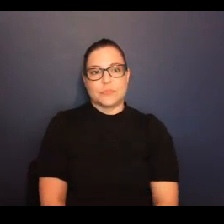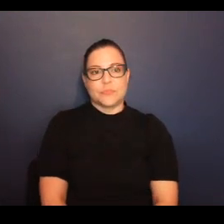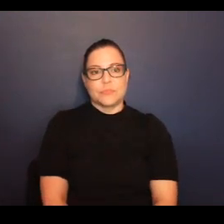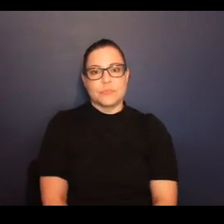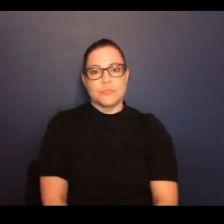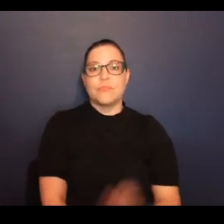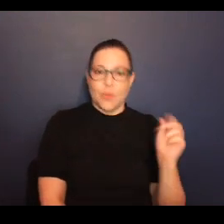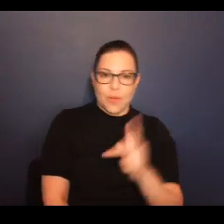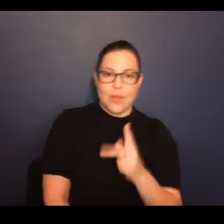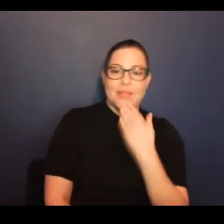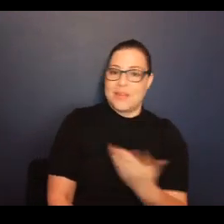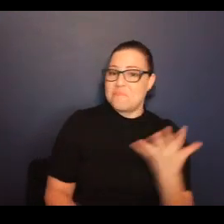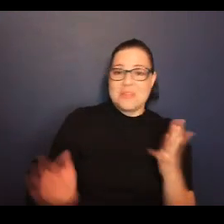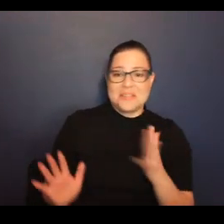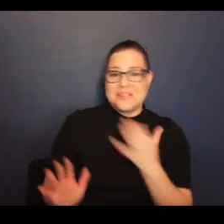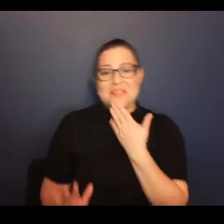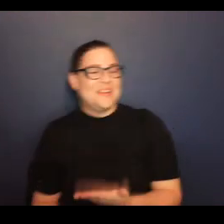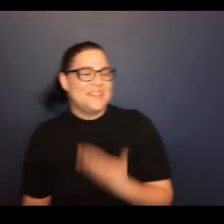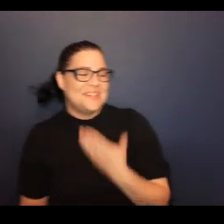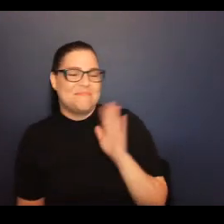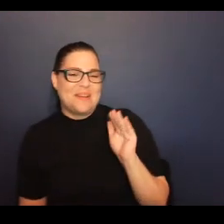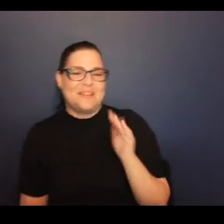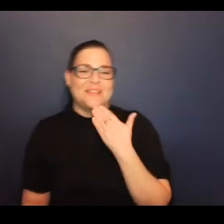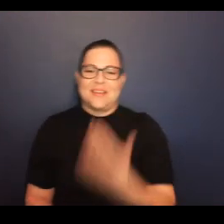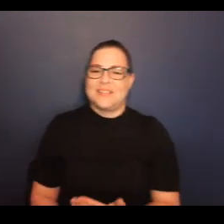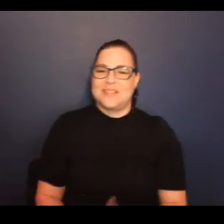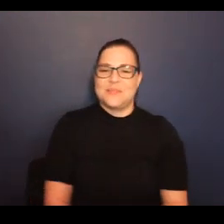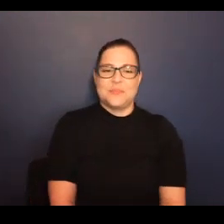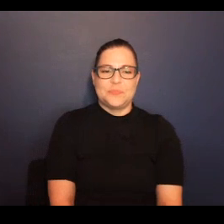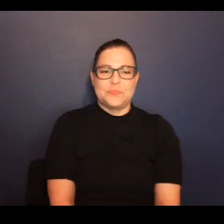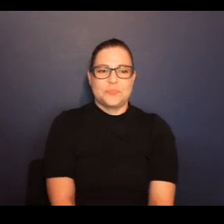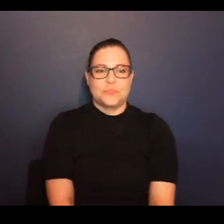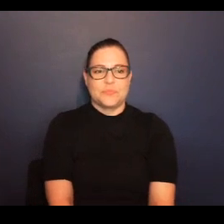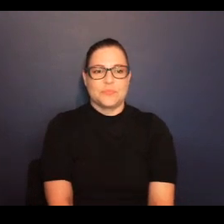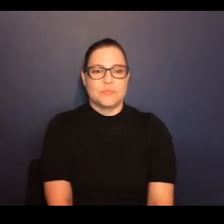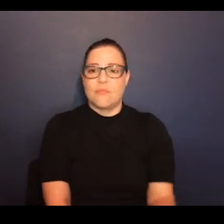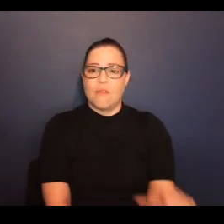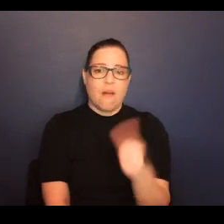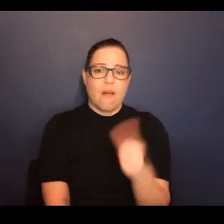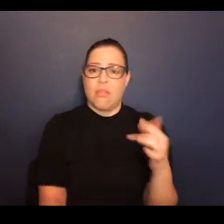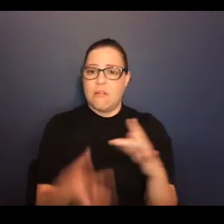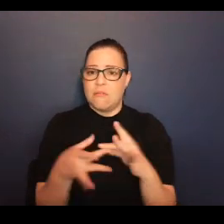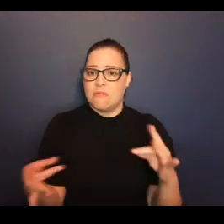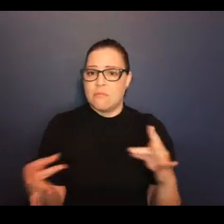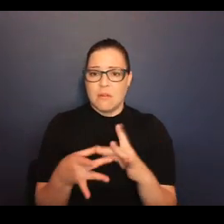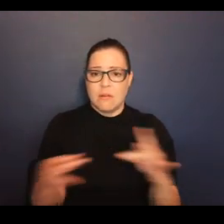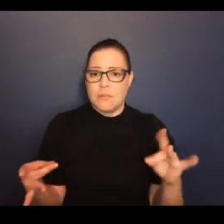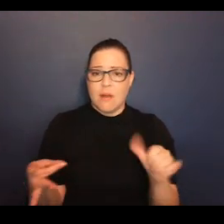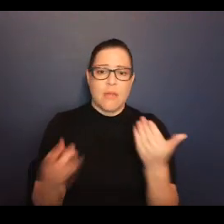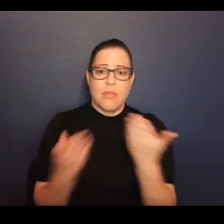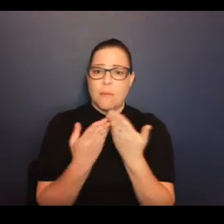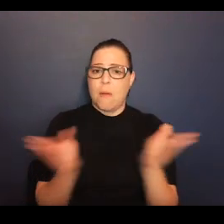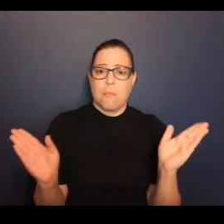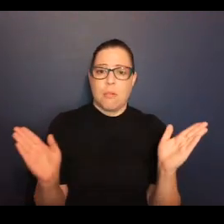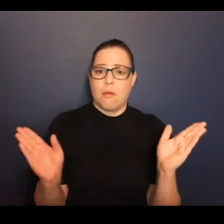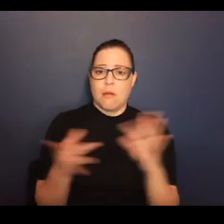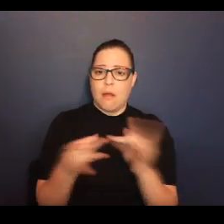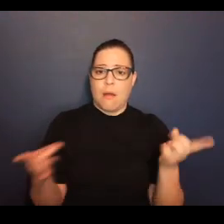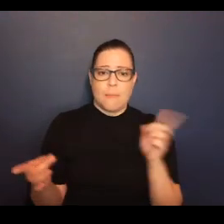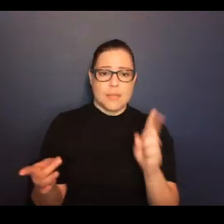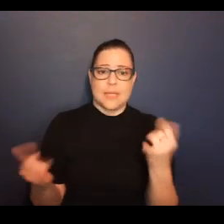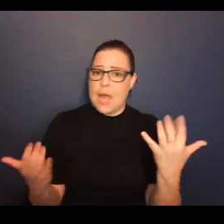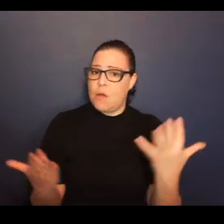All right. Thank That's you. That's it. Thank All you. Right. All right. Bye. Thanks. All right. Anything else? Any other public comment speakers? Now's the